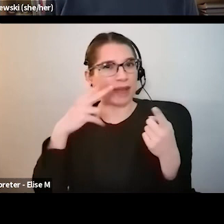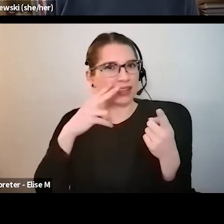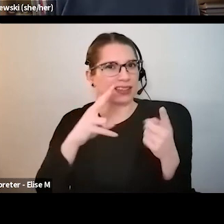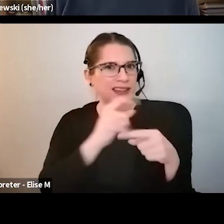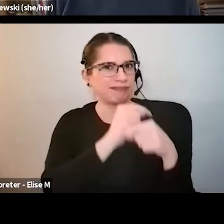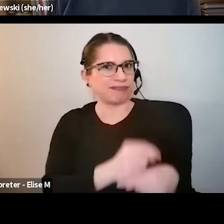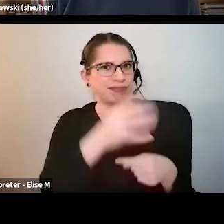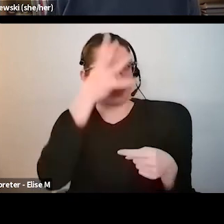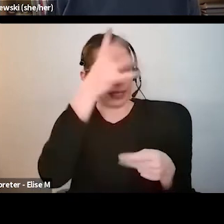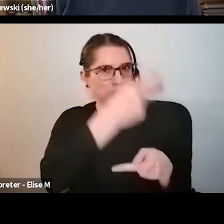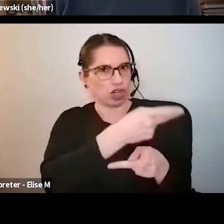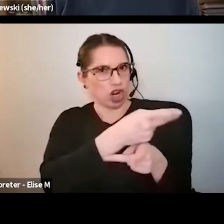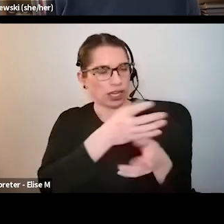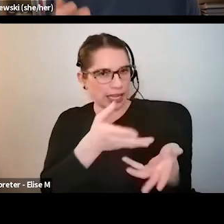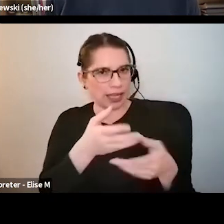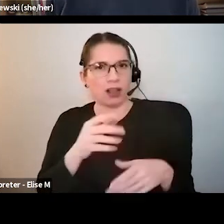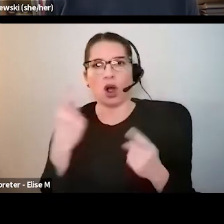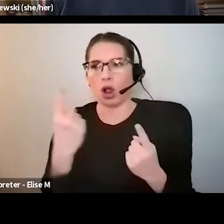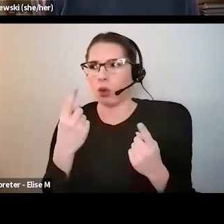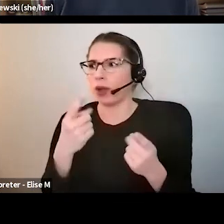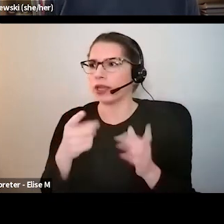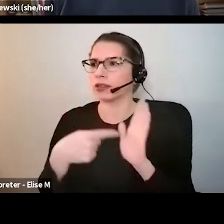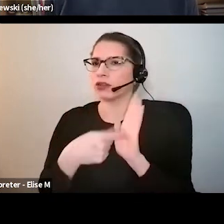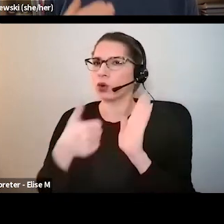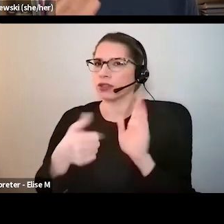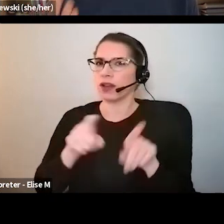by consciously presenting herself as a Tehuana,